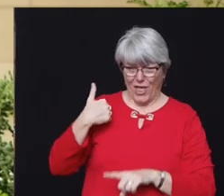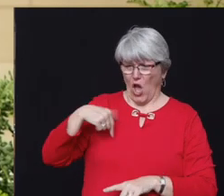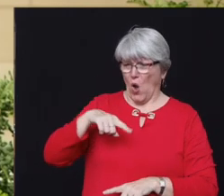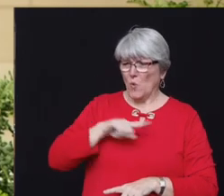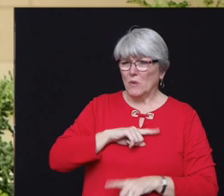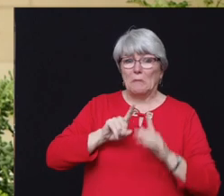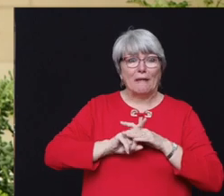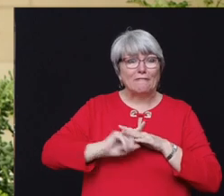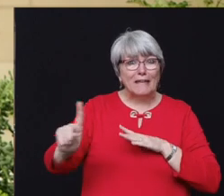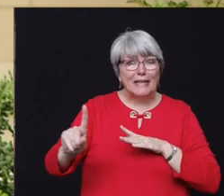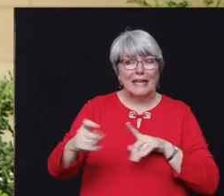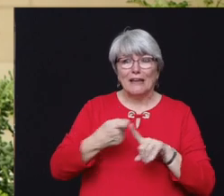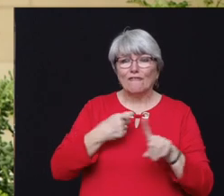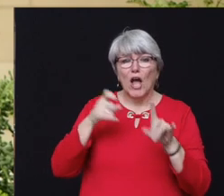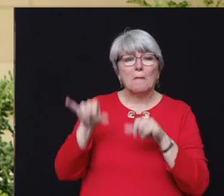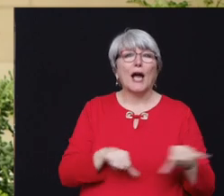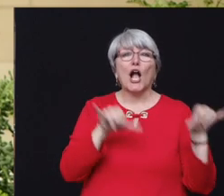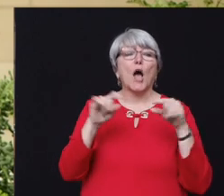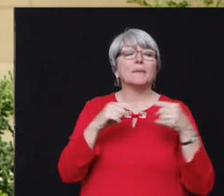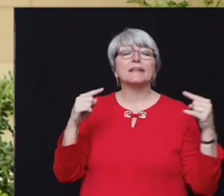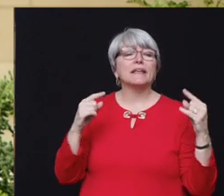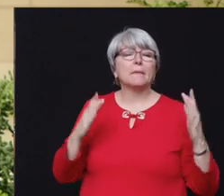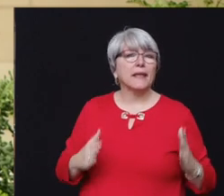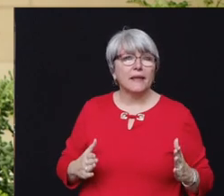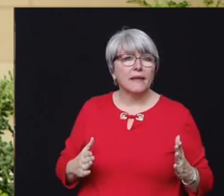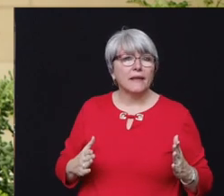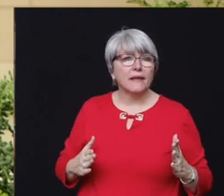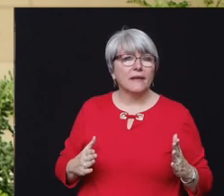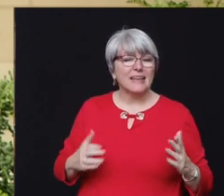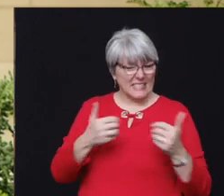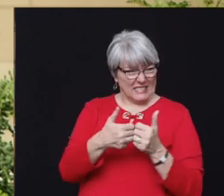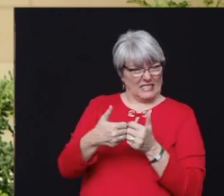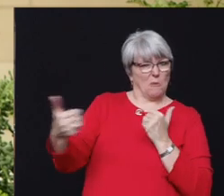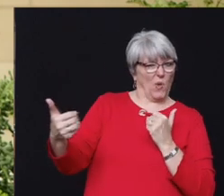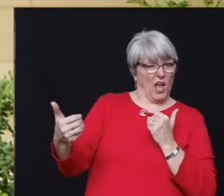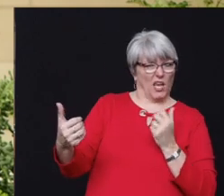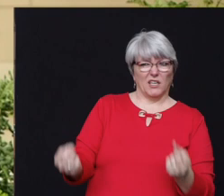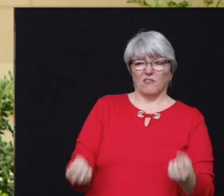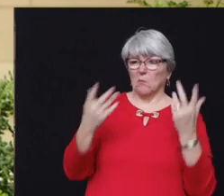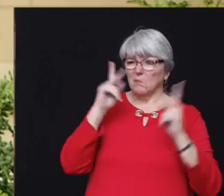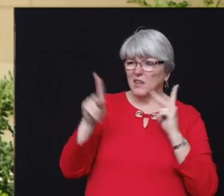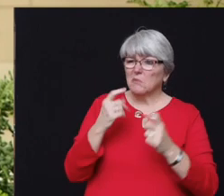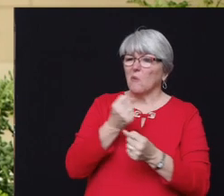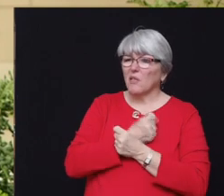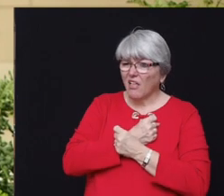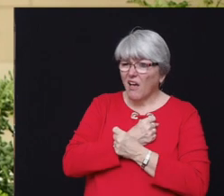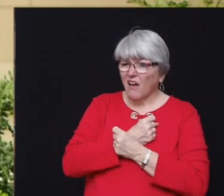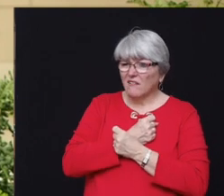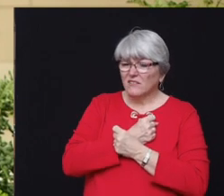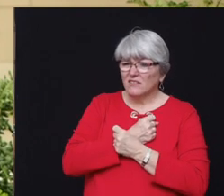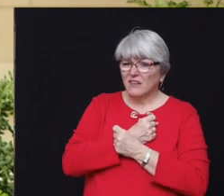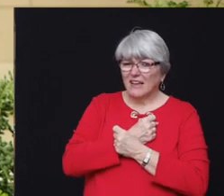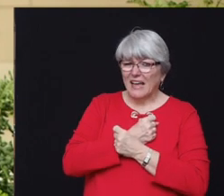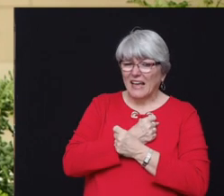be fleeing from a common enemy, separated from many of those we love,